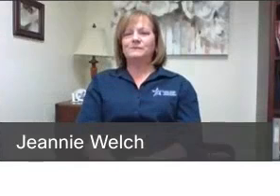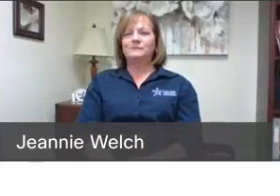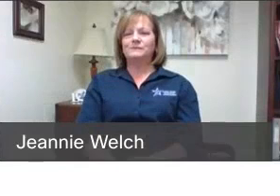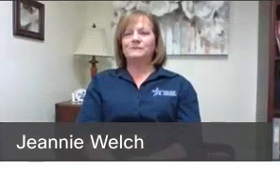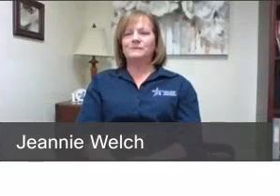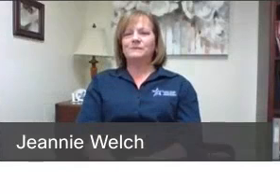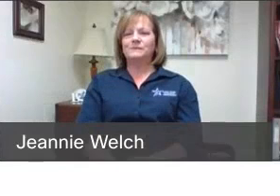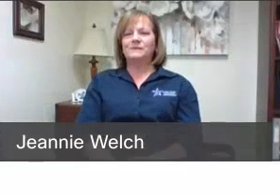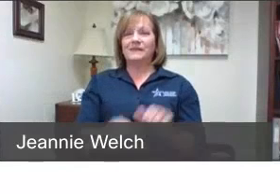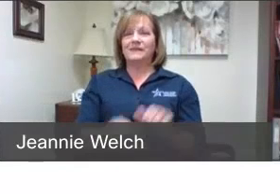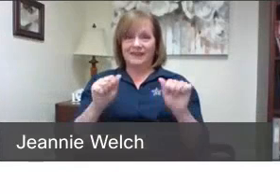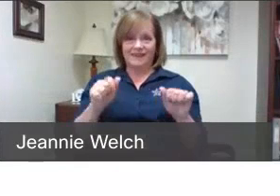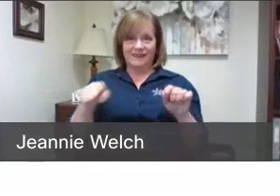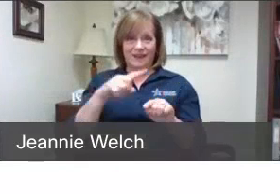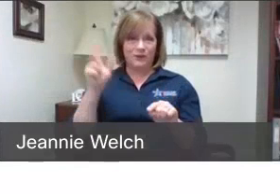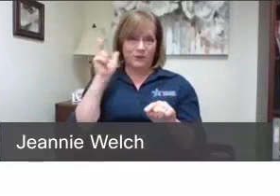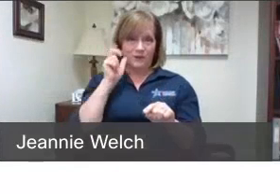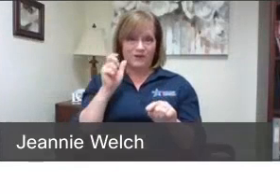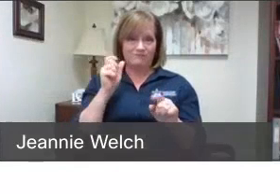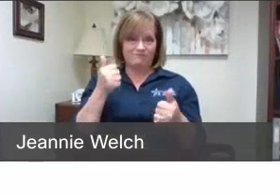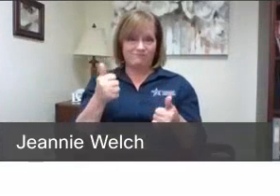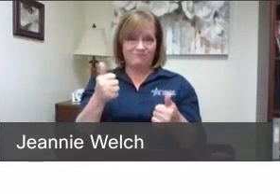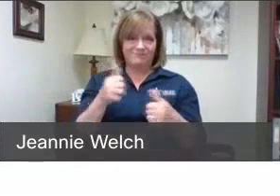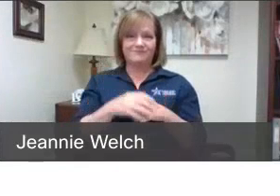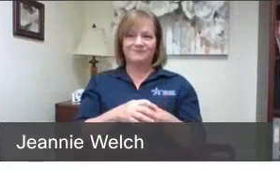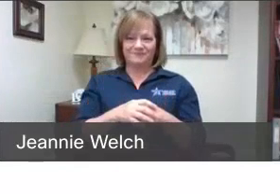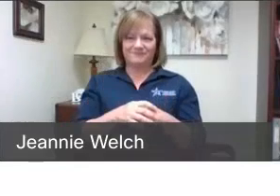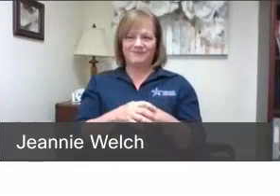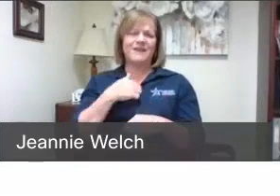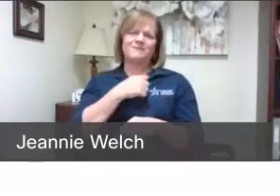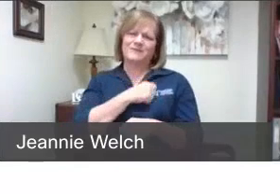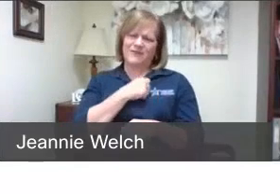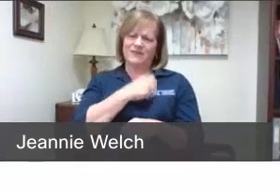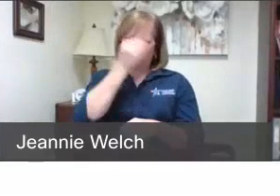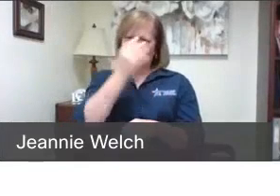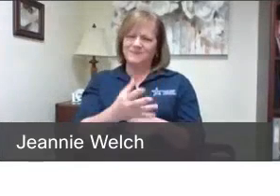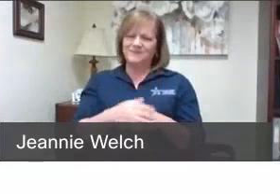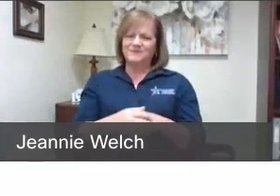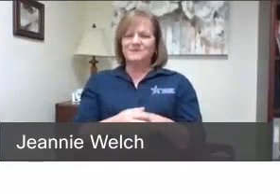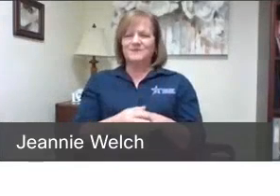Okay, can y'all hear me? Okay, I'm sorry.